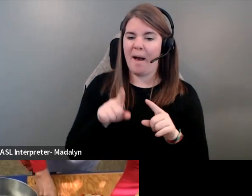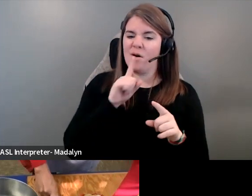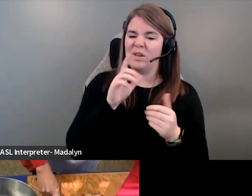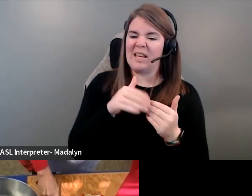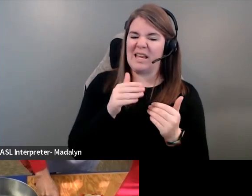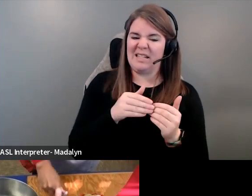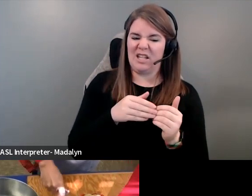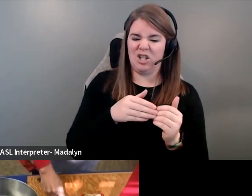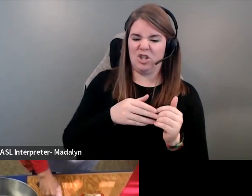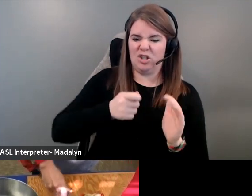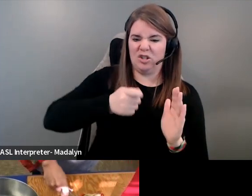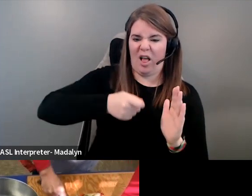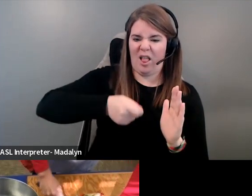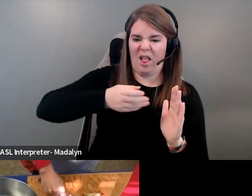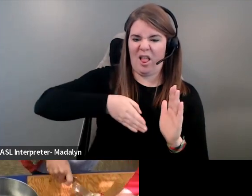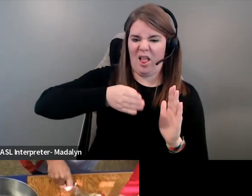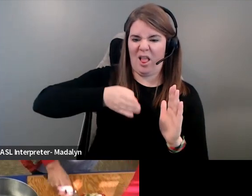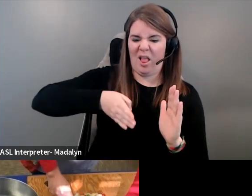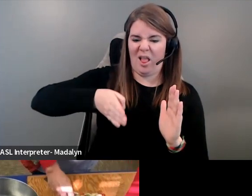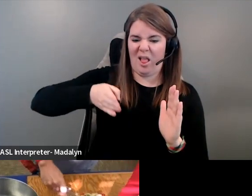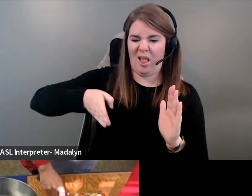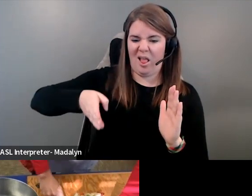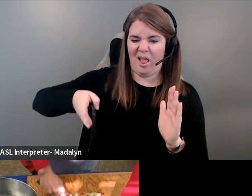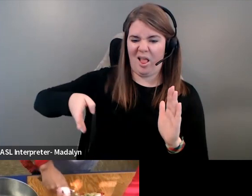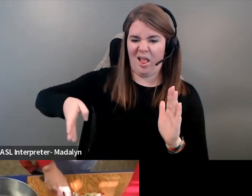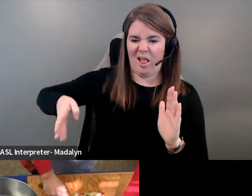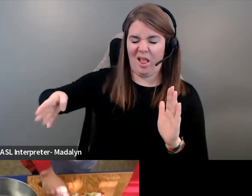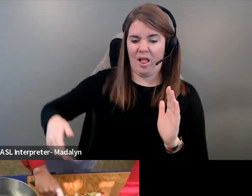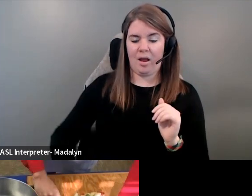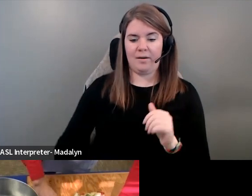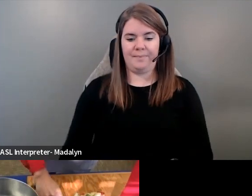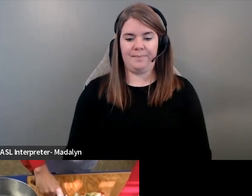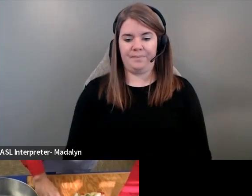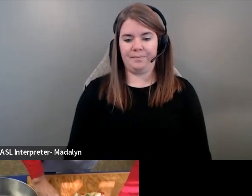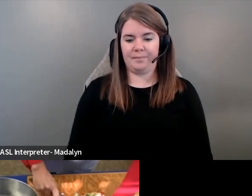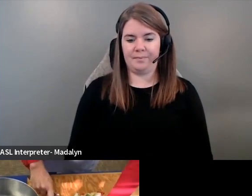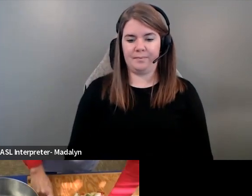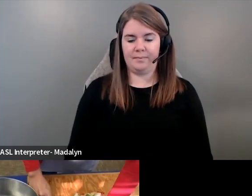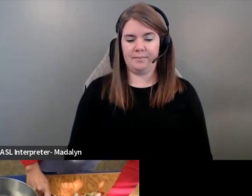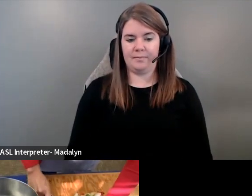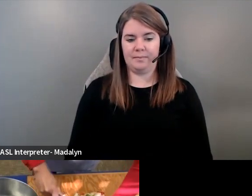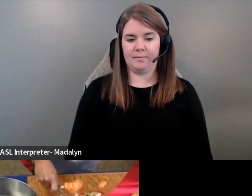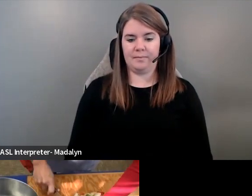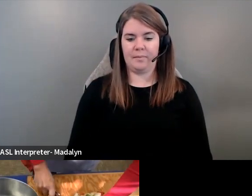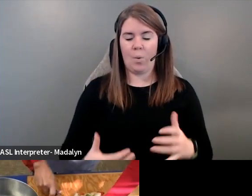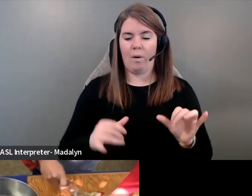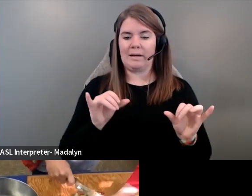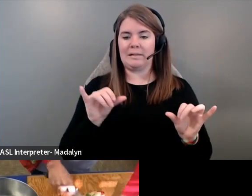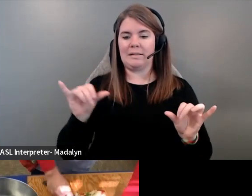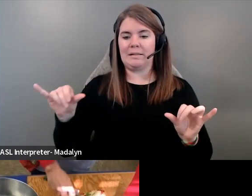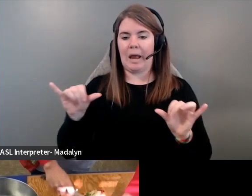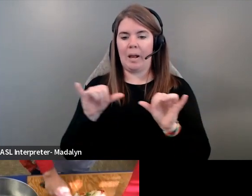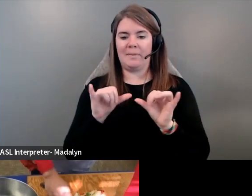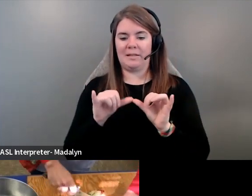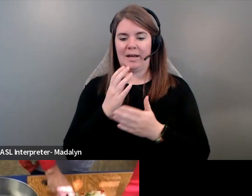up frozen. I'm just going to go through and make it all uniform size pieces because then they'll cook a lot faster.